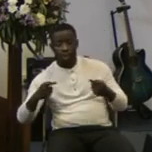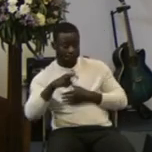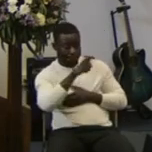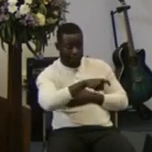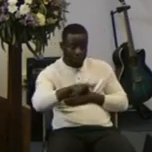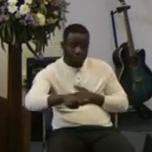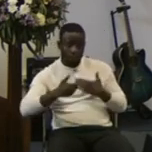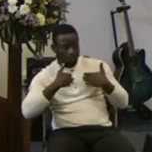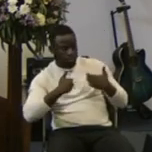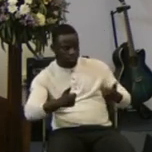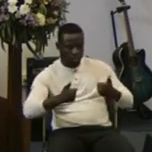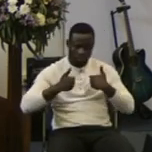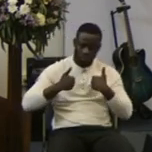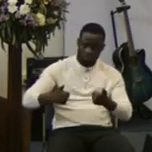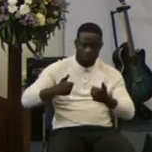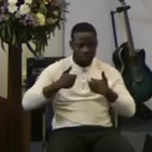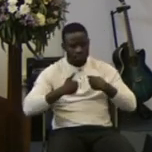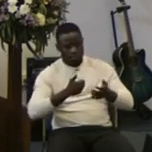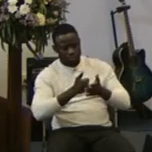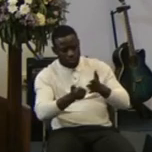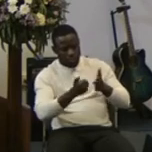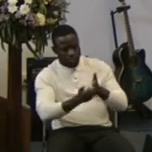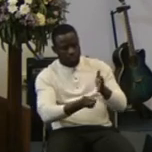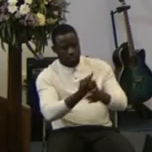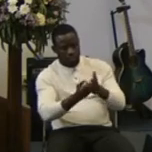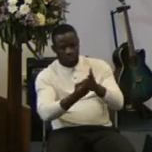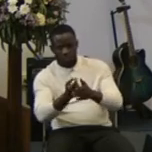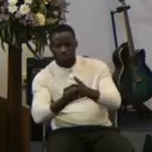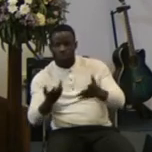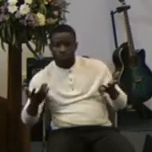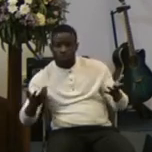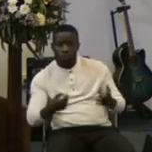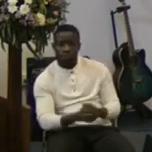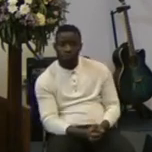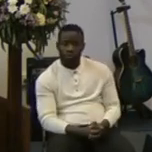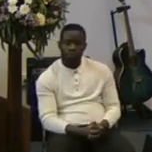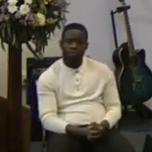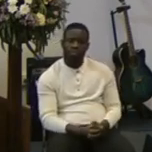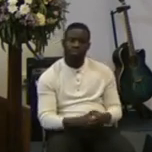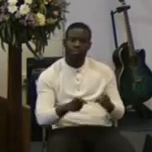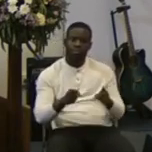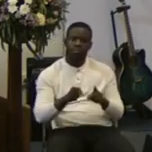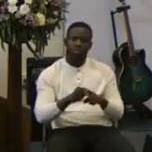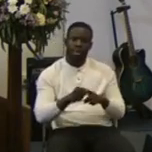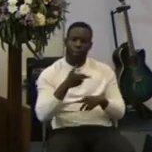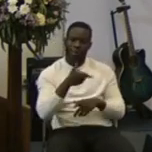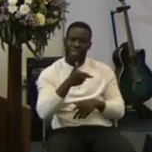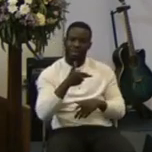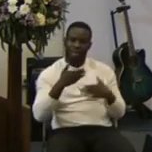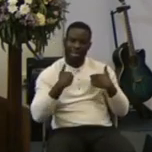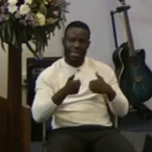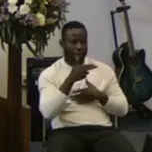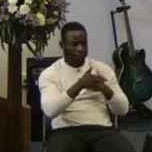are getting healed like there's no tomorrow. Eh? Machine gun healing.